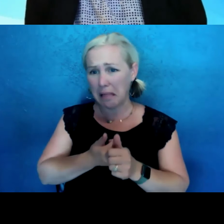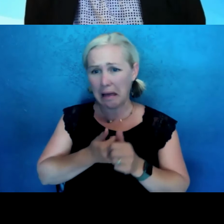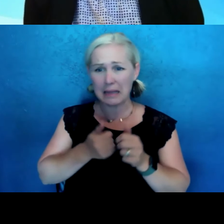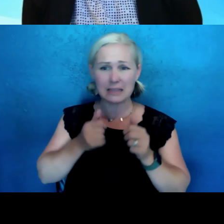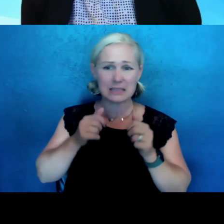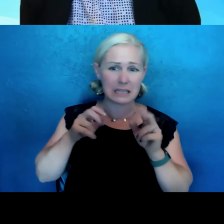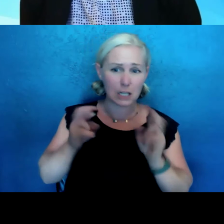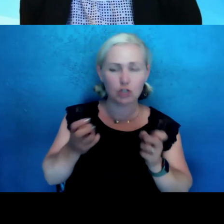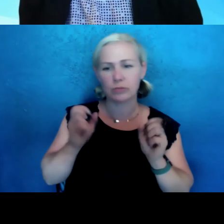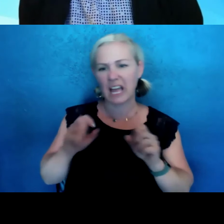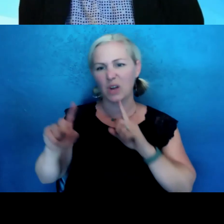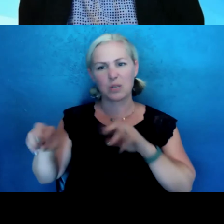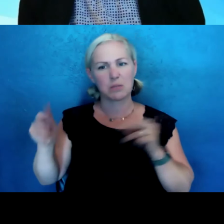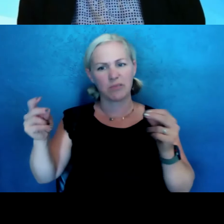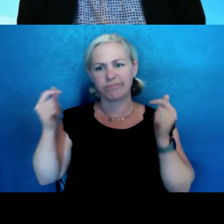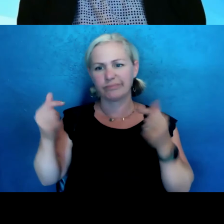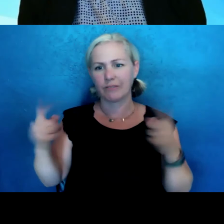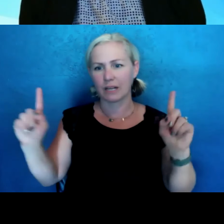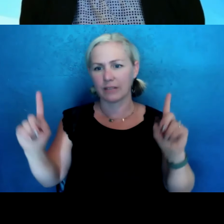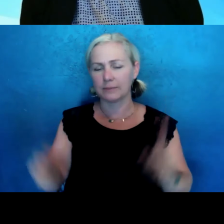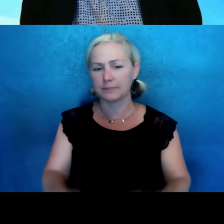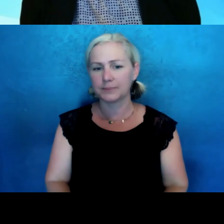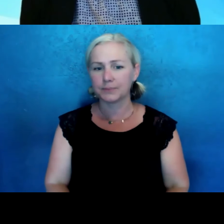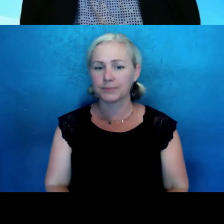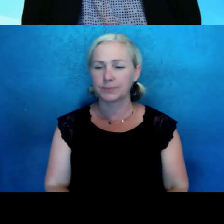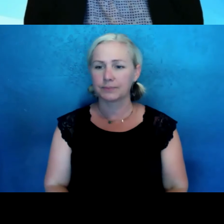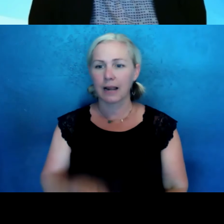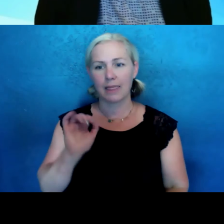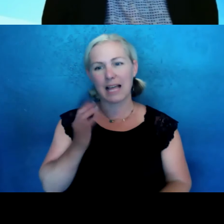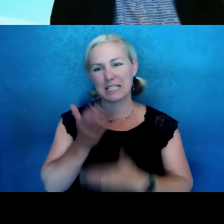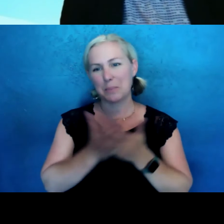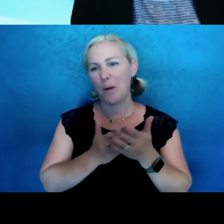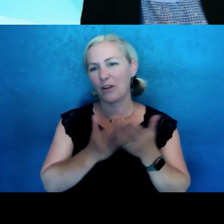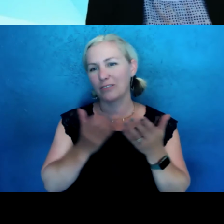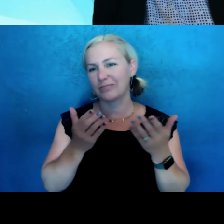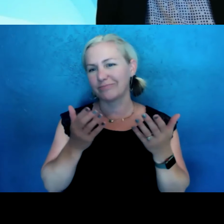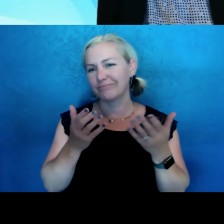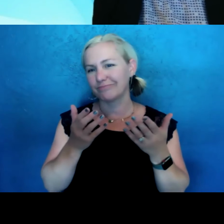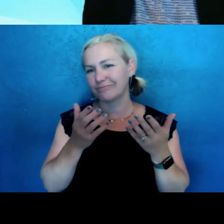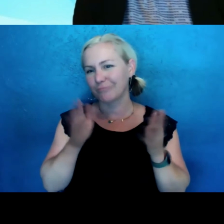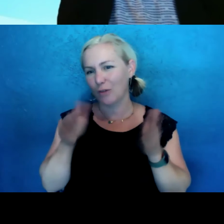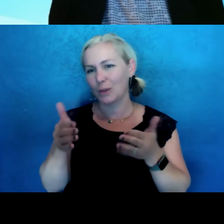we can respond more nimbly and effectively. So that is part of the mix as well.